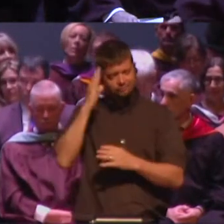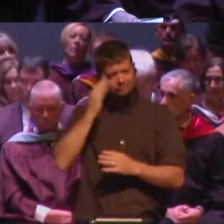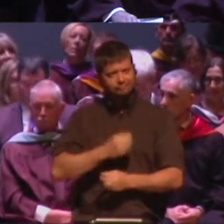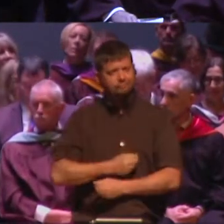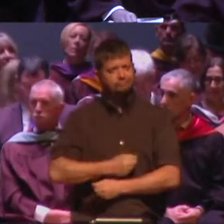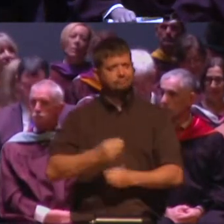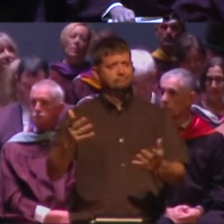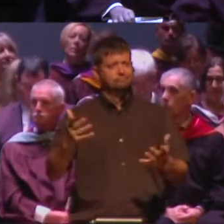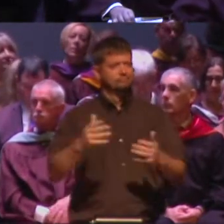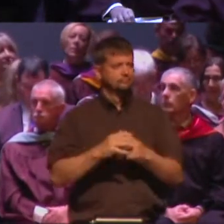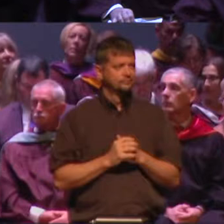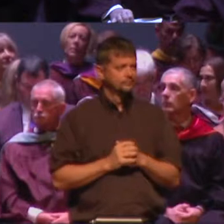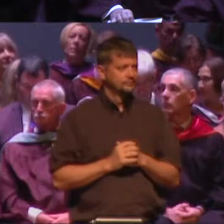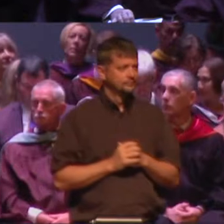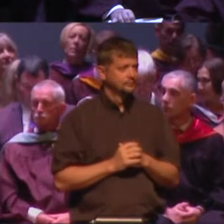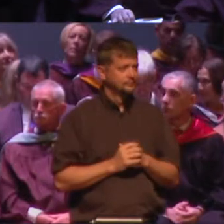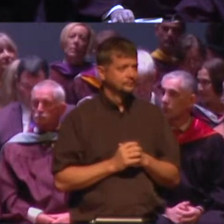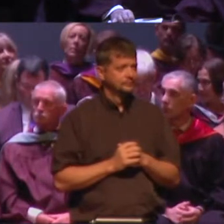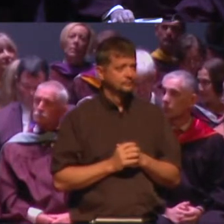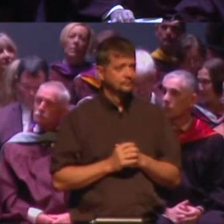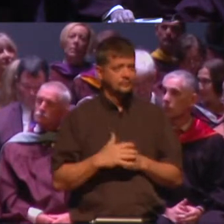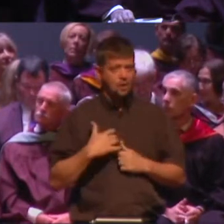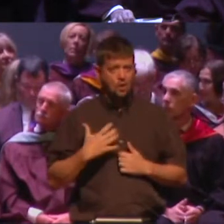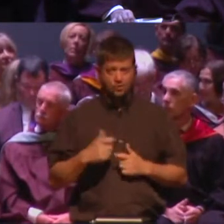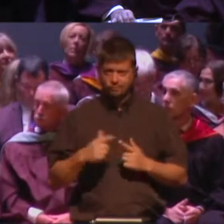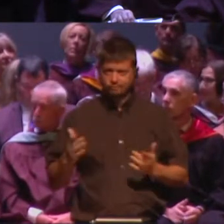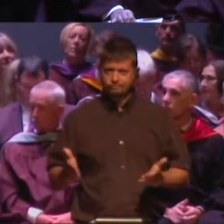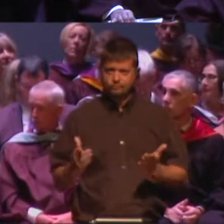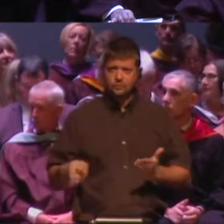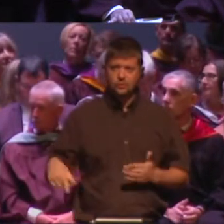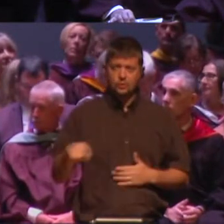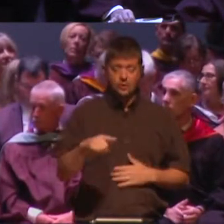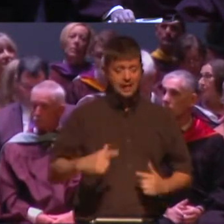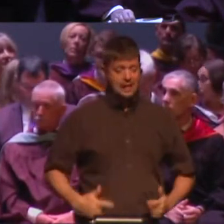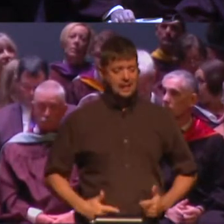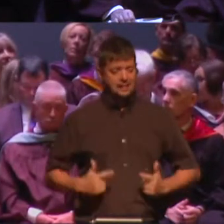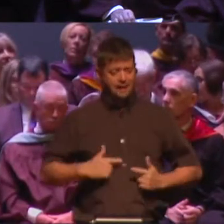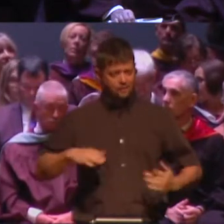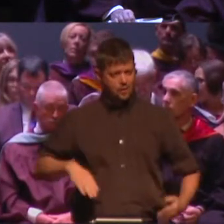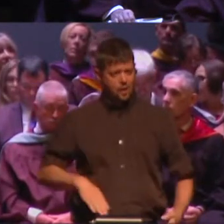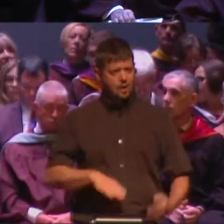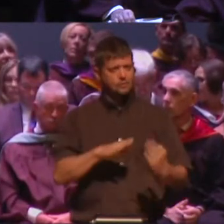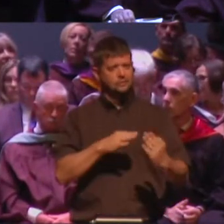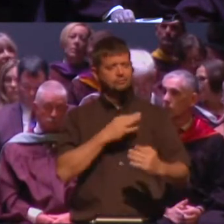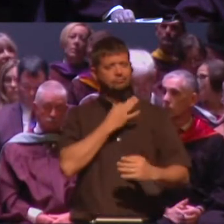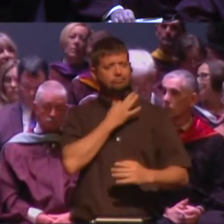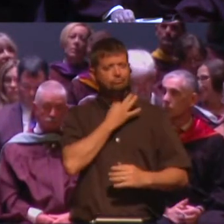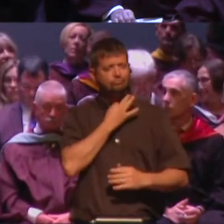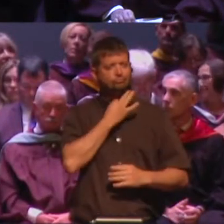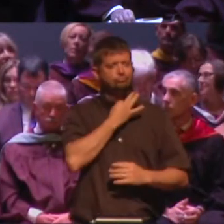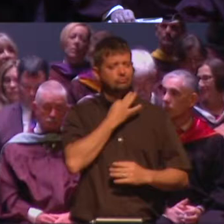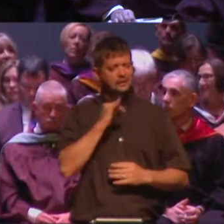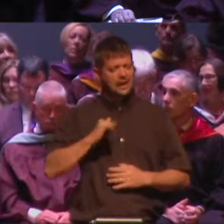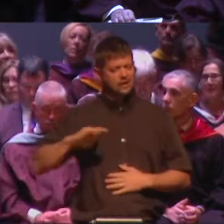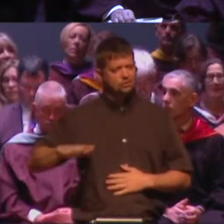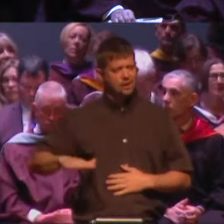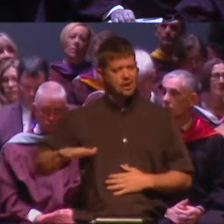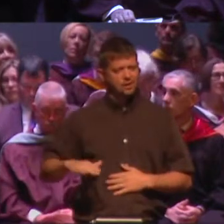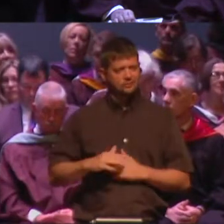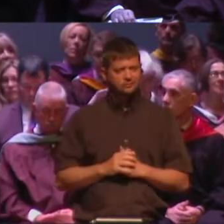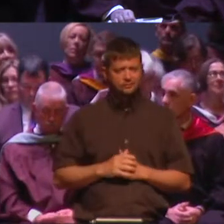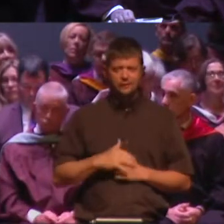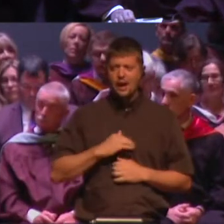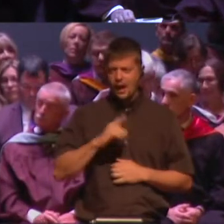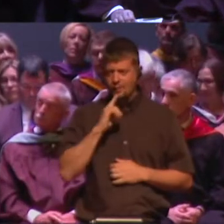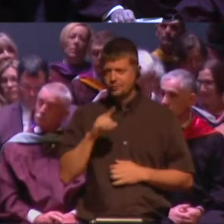is this. I would also urge you to approach life with the curiosity of a child. I'm sure we